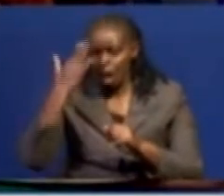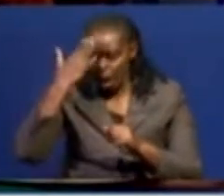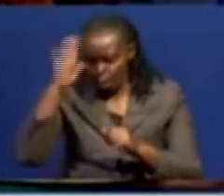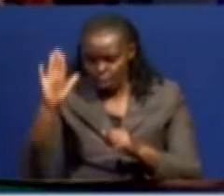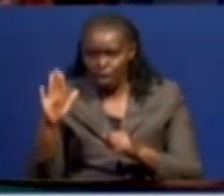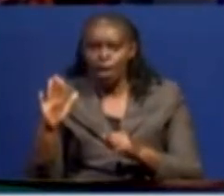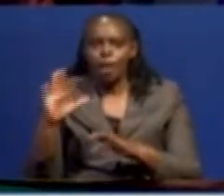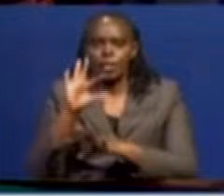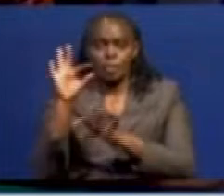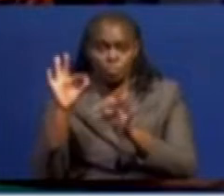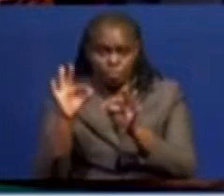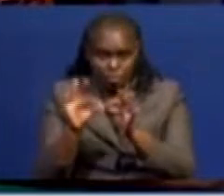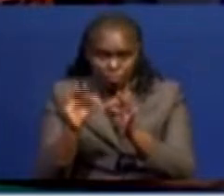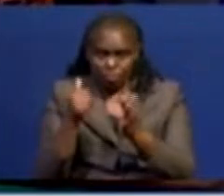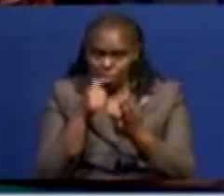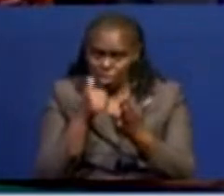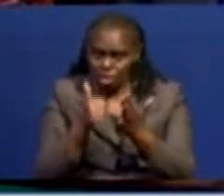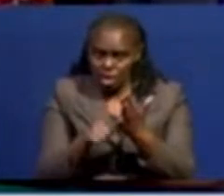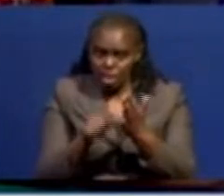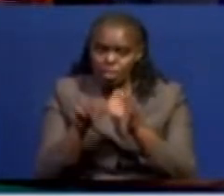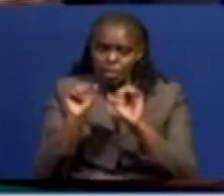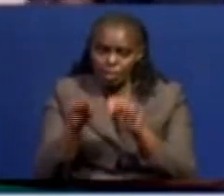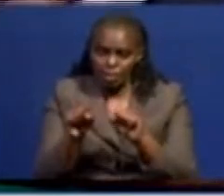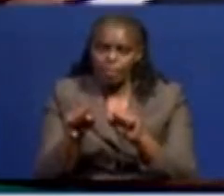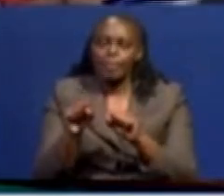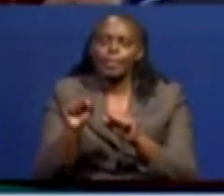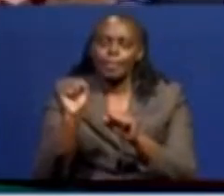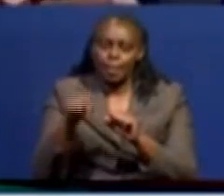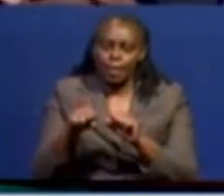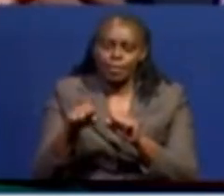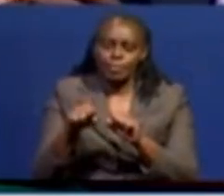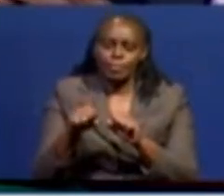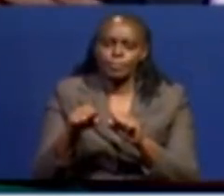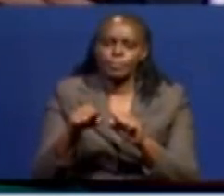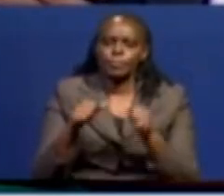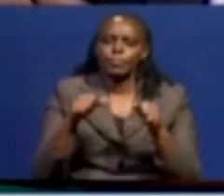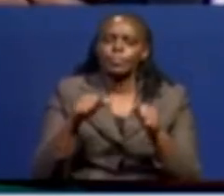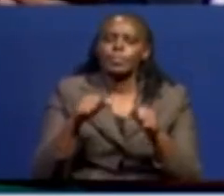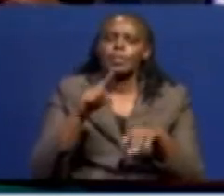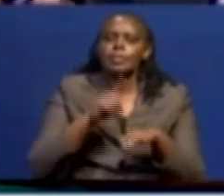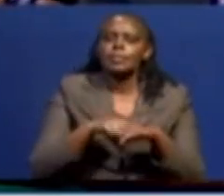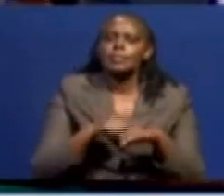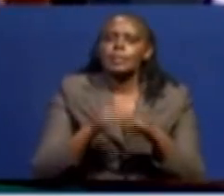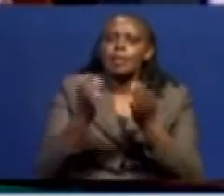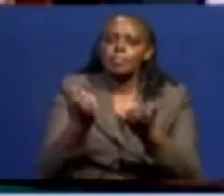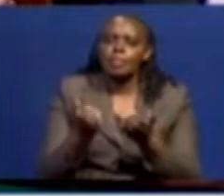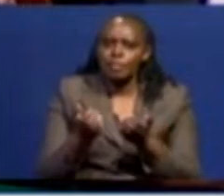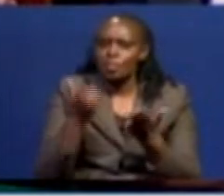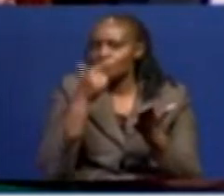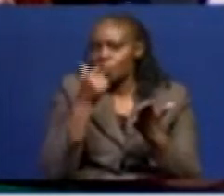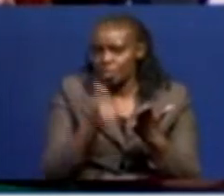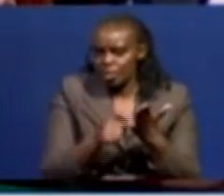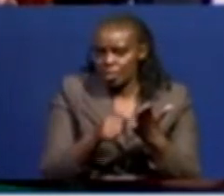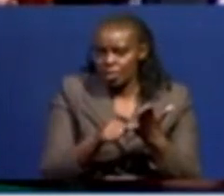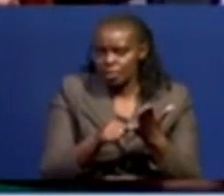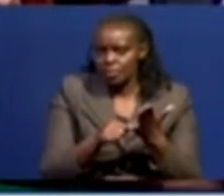governor was made aware of that particular resolution, correct? Yes. Did she act upon